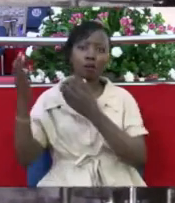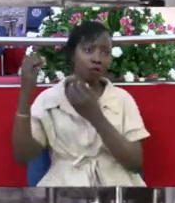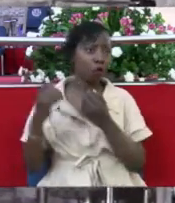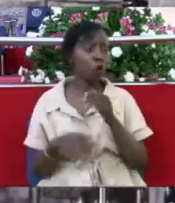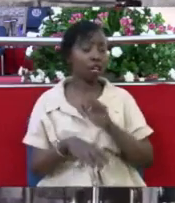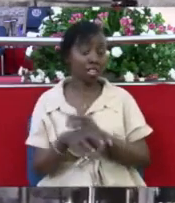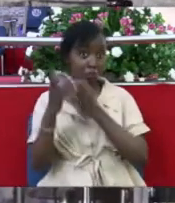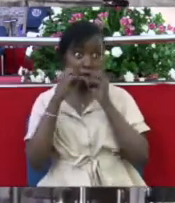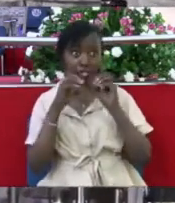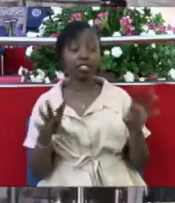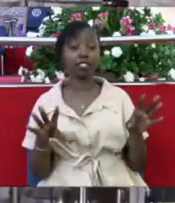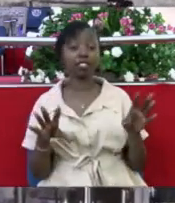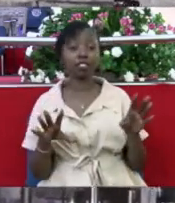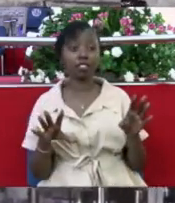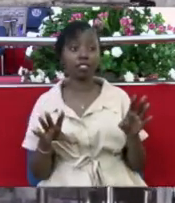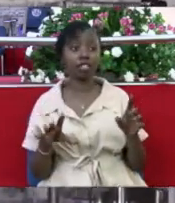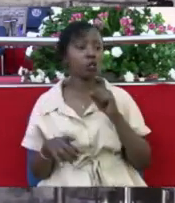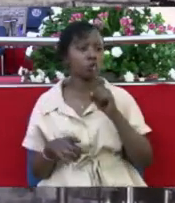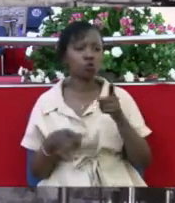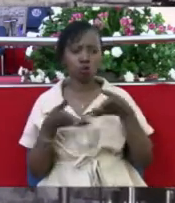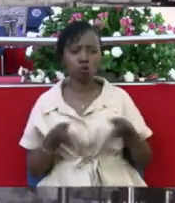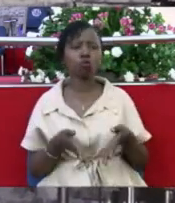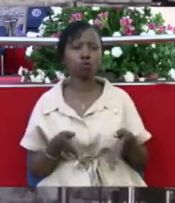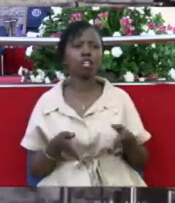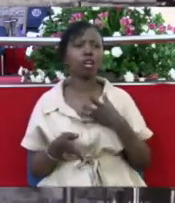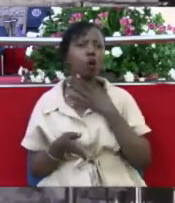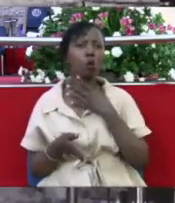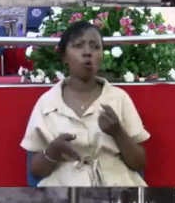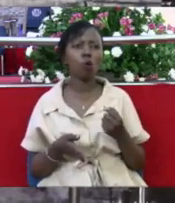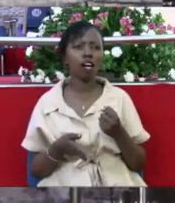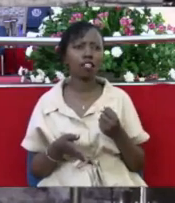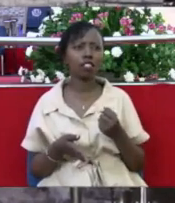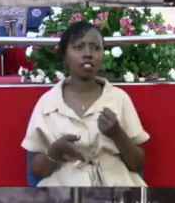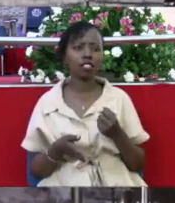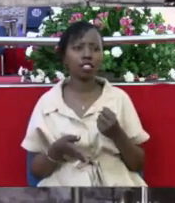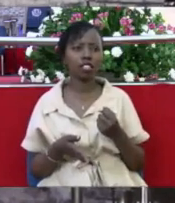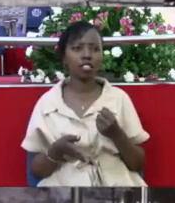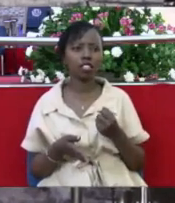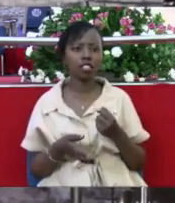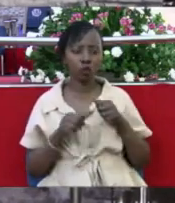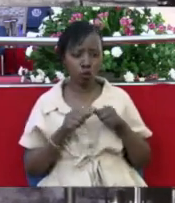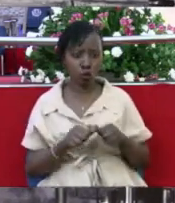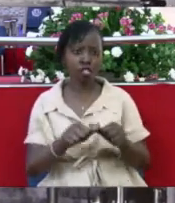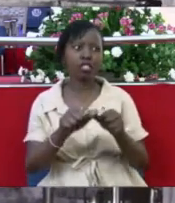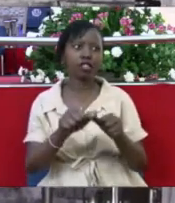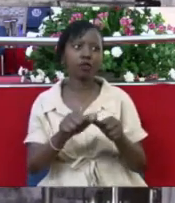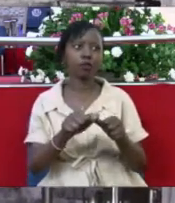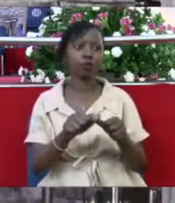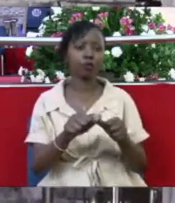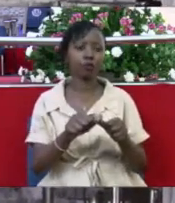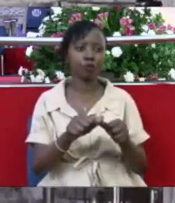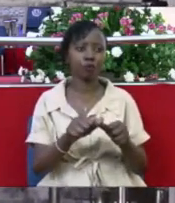blessed. Natumai kwamba umebarikiwa. And so today we want to put a comma. Tunataka kuweka ile koma into